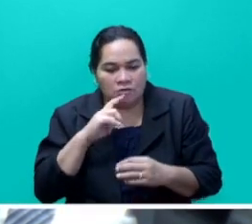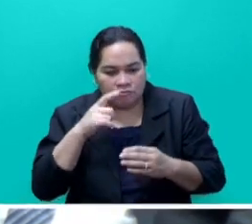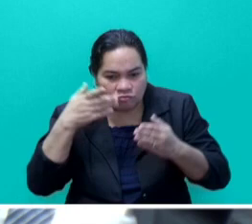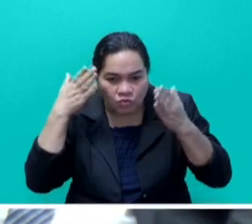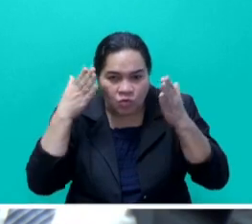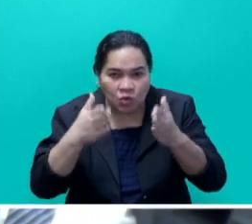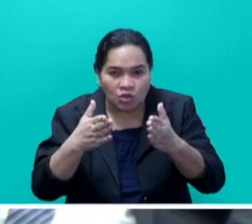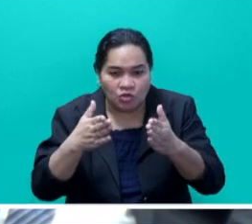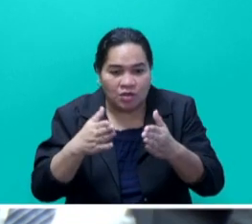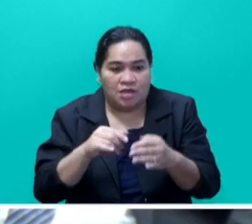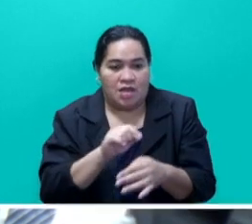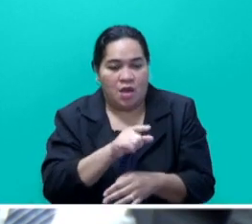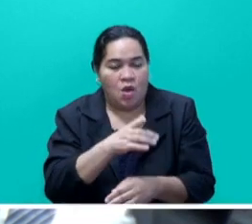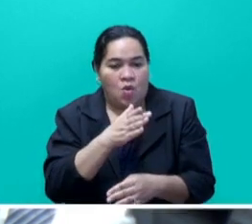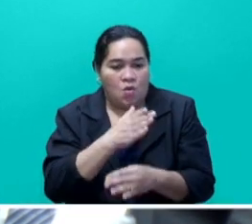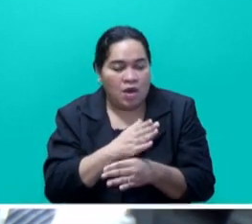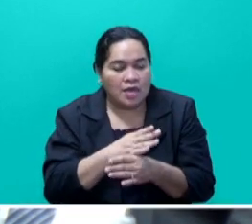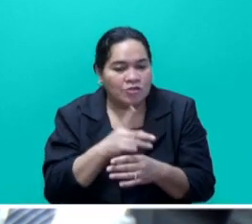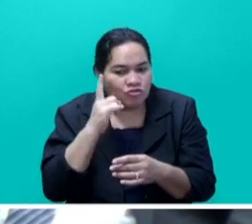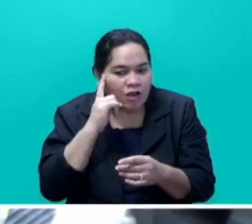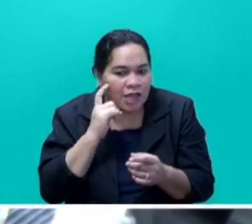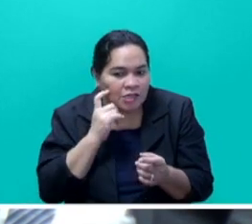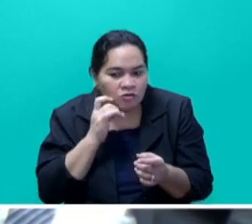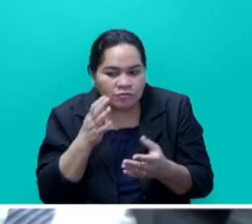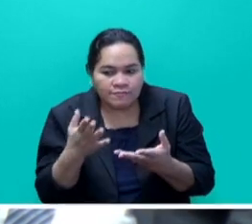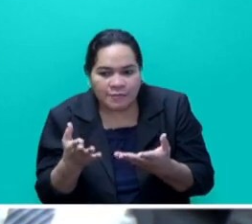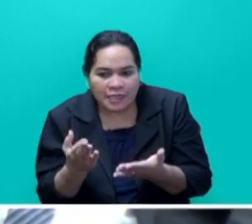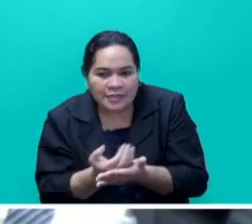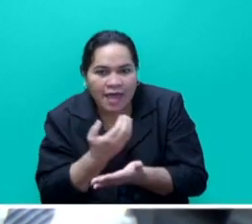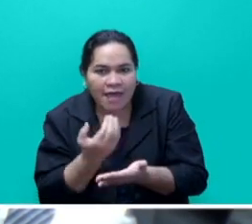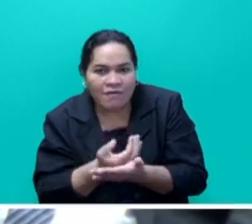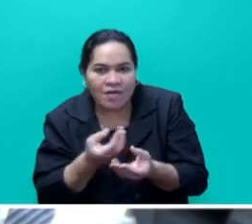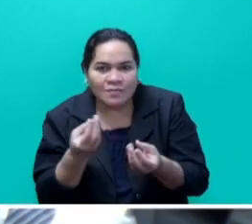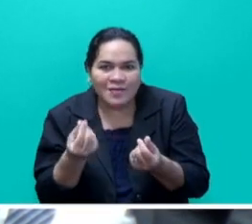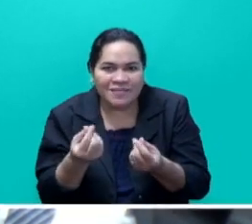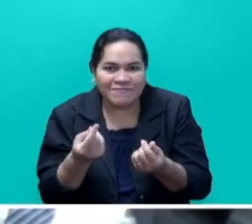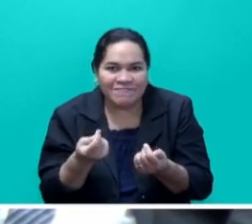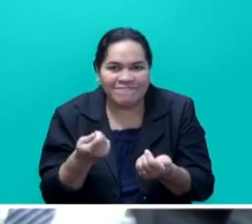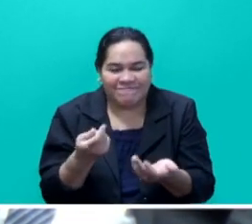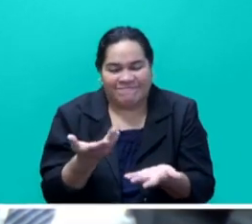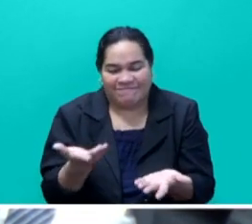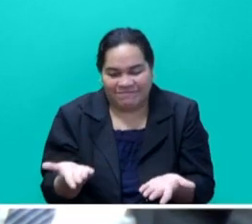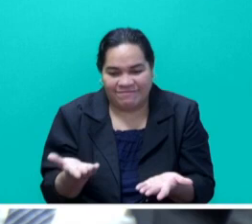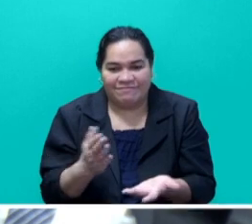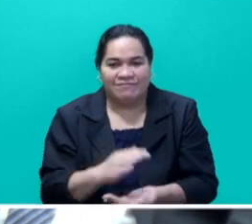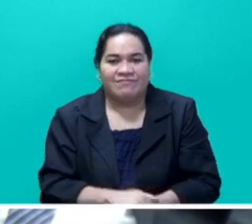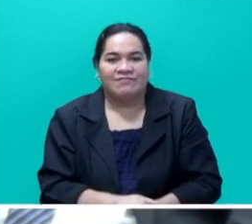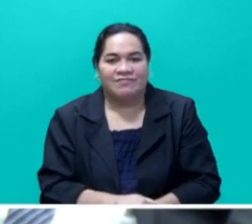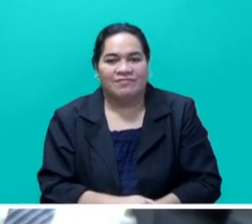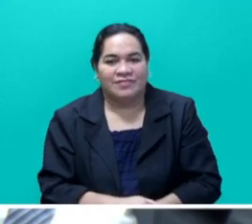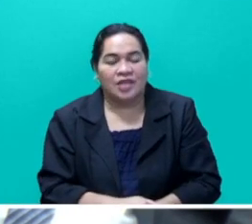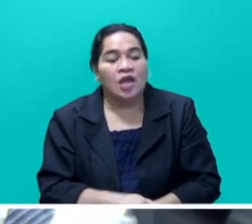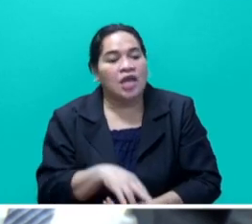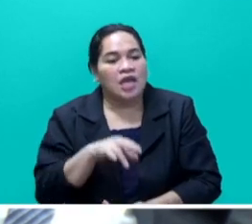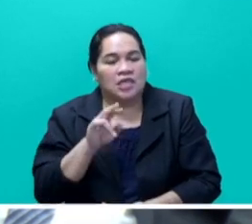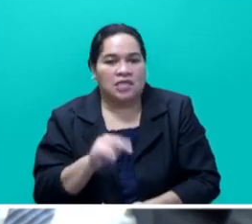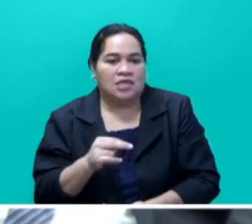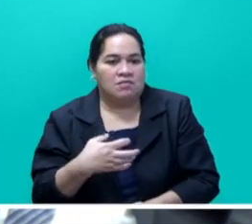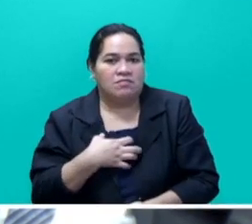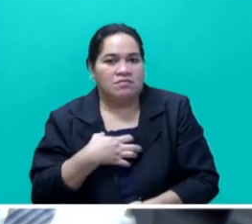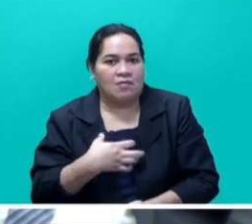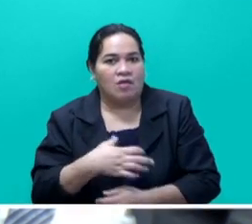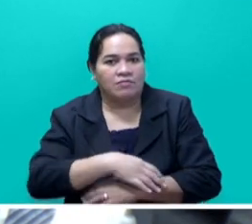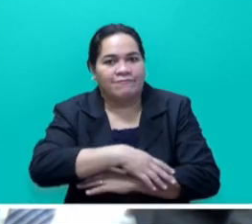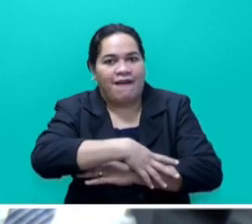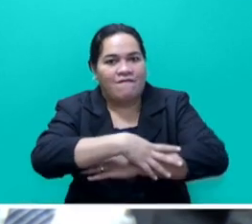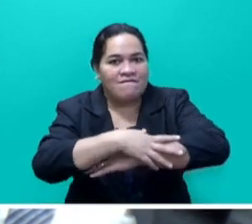on where it's needed and economize in other areas as well. A lot of flexibility within the